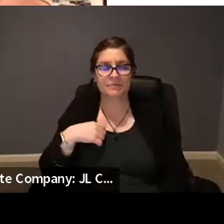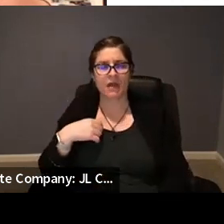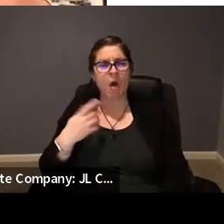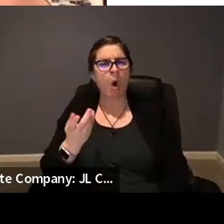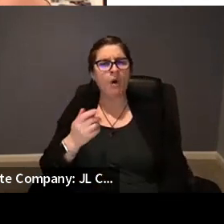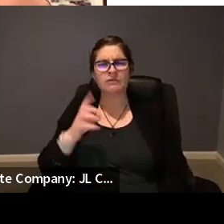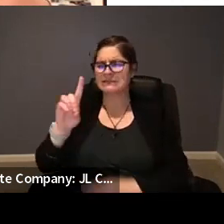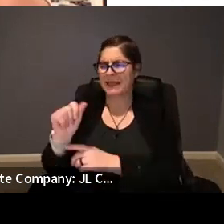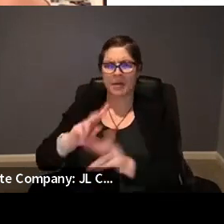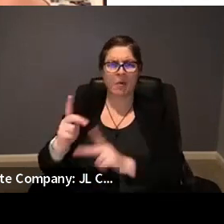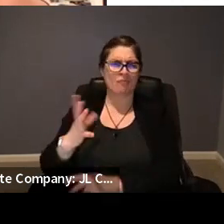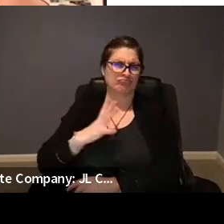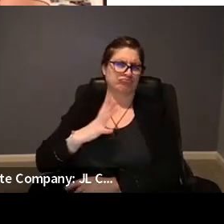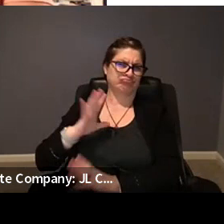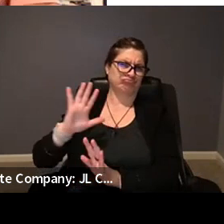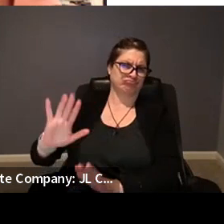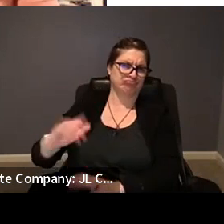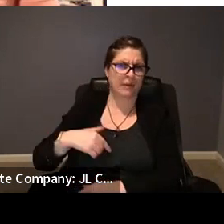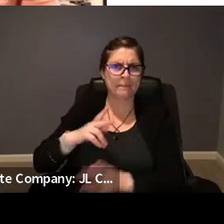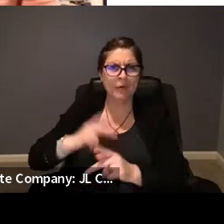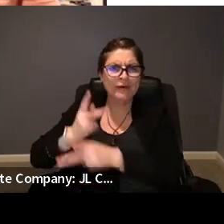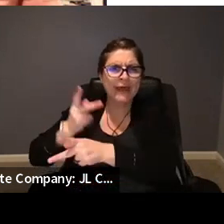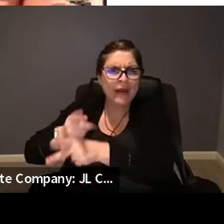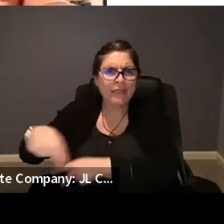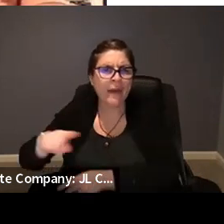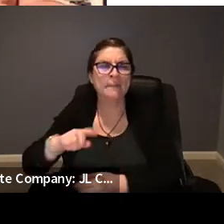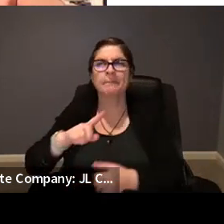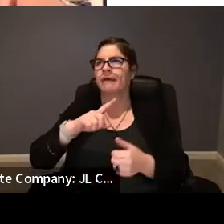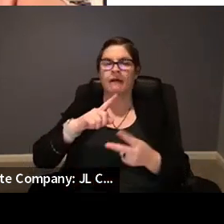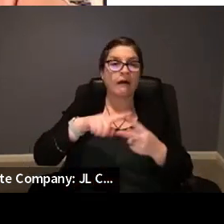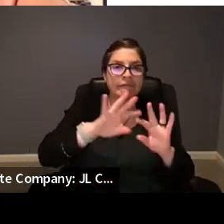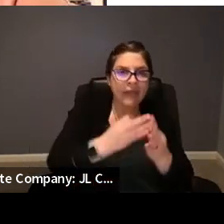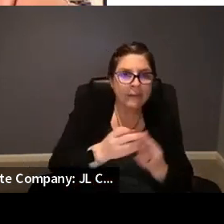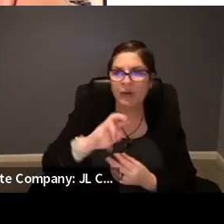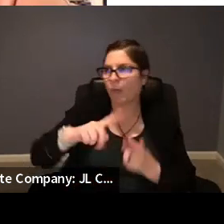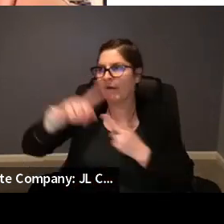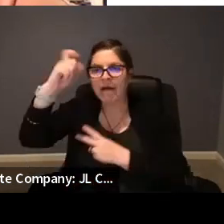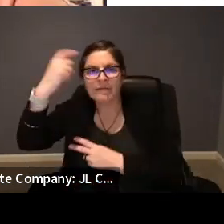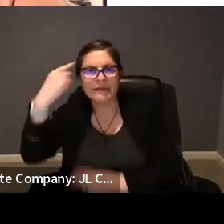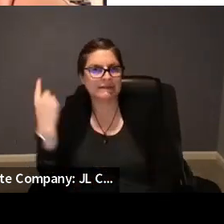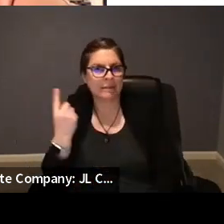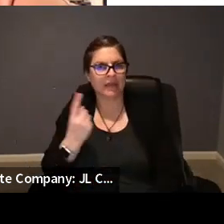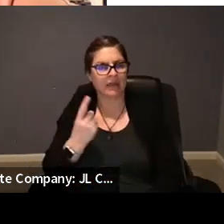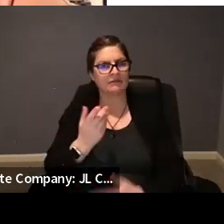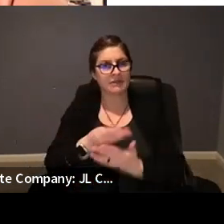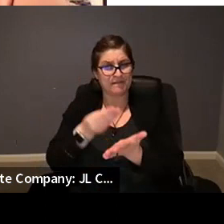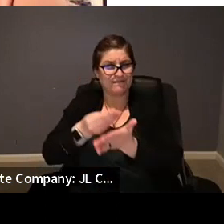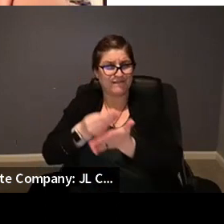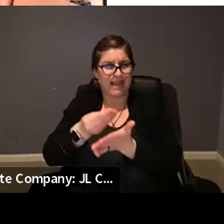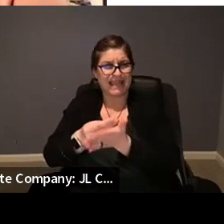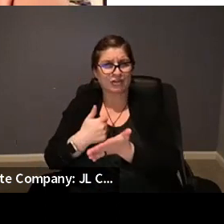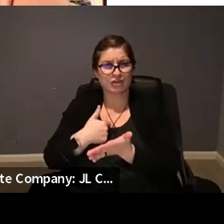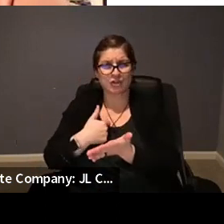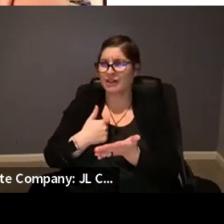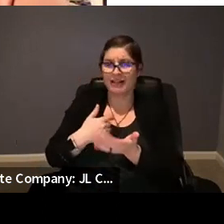of, whether that's by family members or the government, or, you know, there is some type of financial recompense that